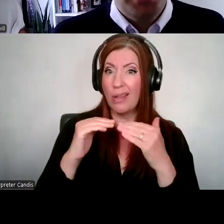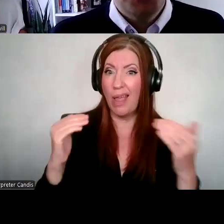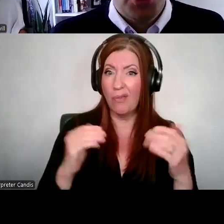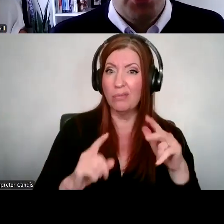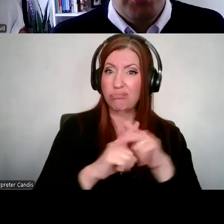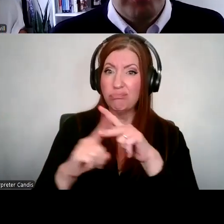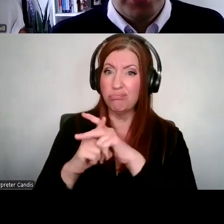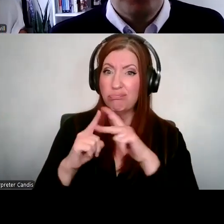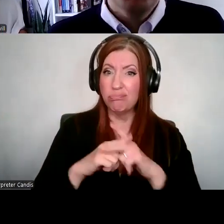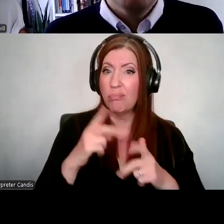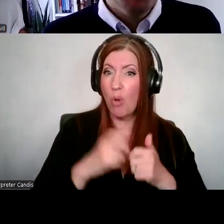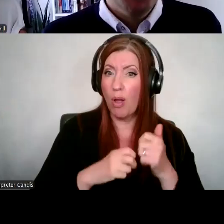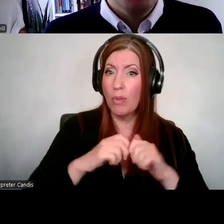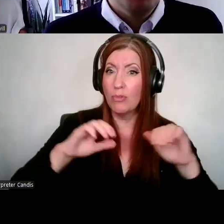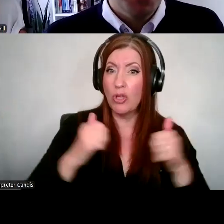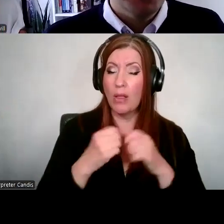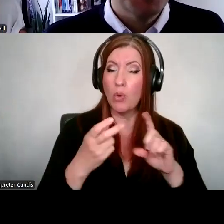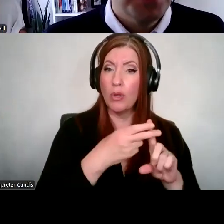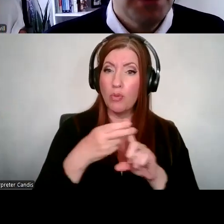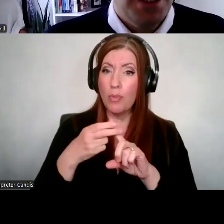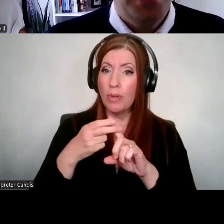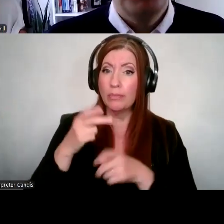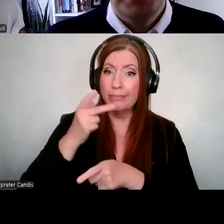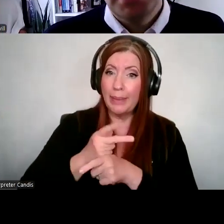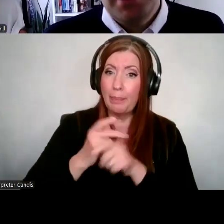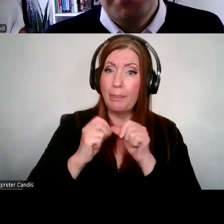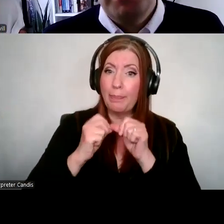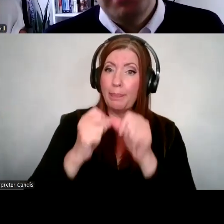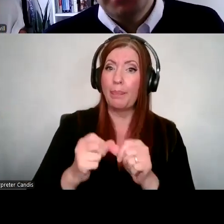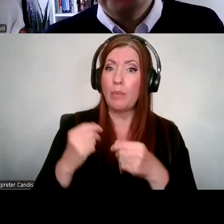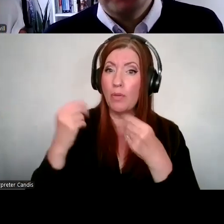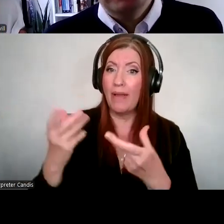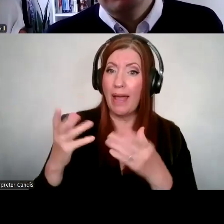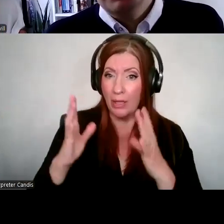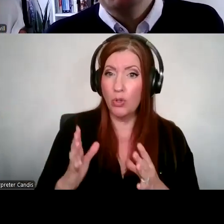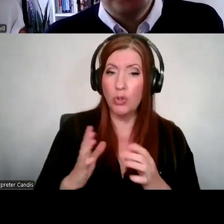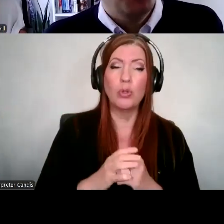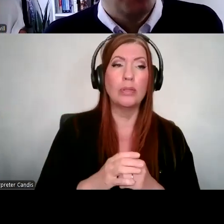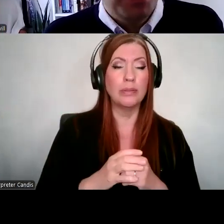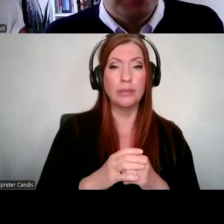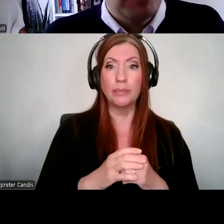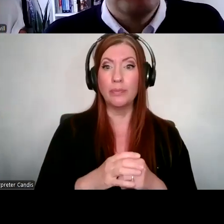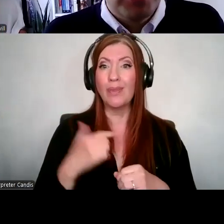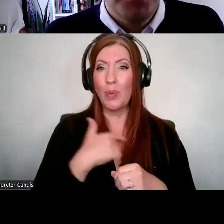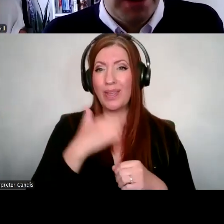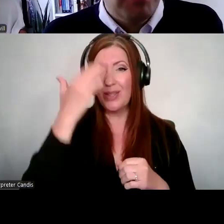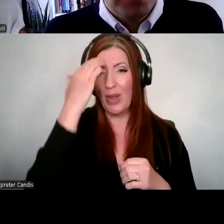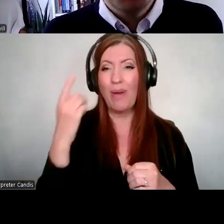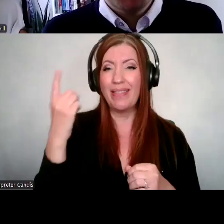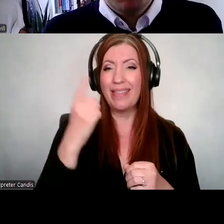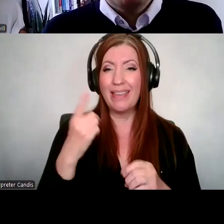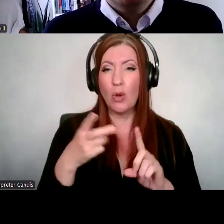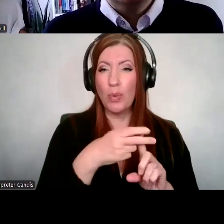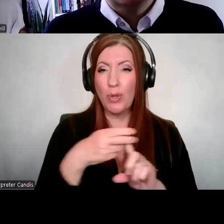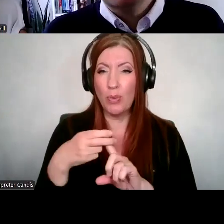the challenge of recruitment and retention of providers. And things that came up, I mean, as we know, I think recruiting